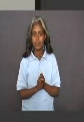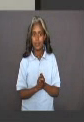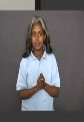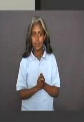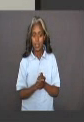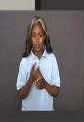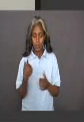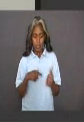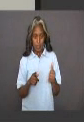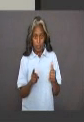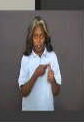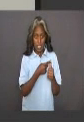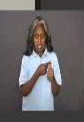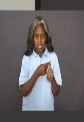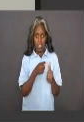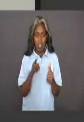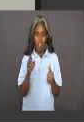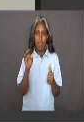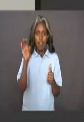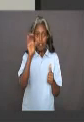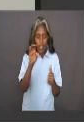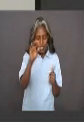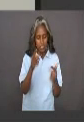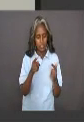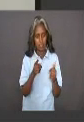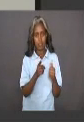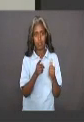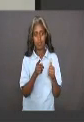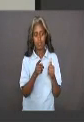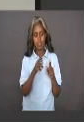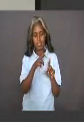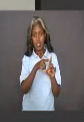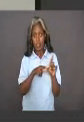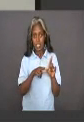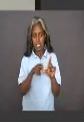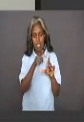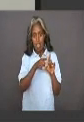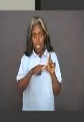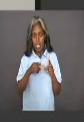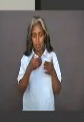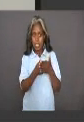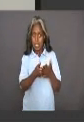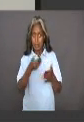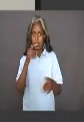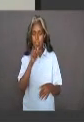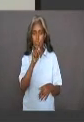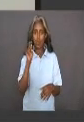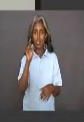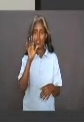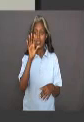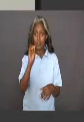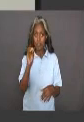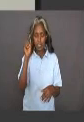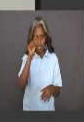We first find the reference angle by subtracting 150